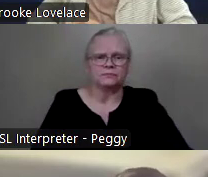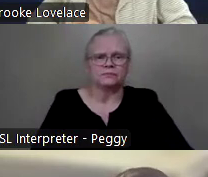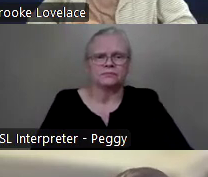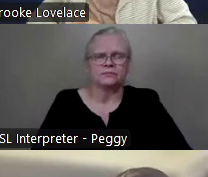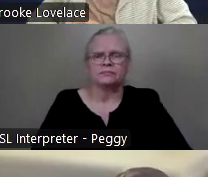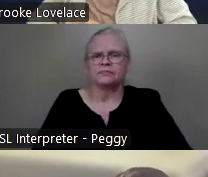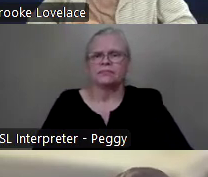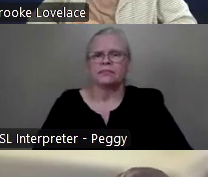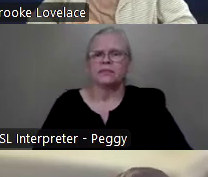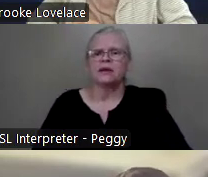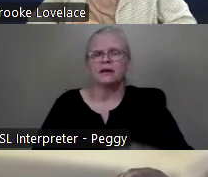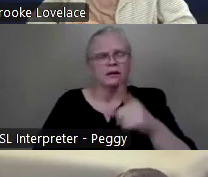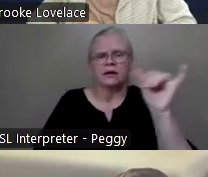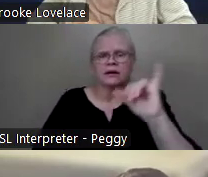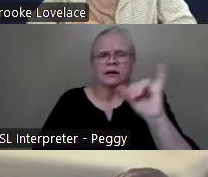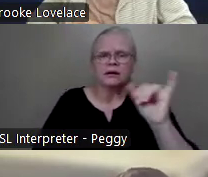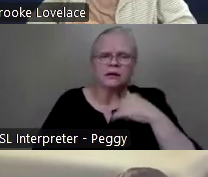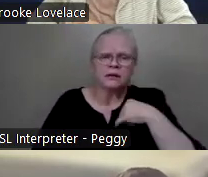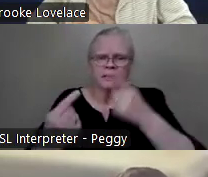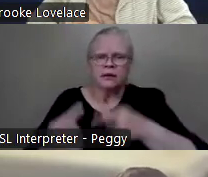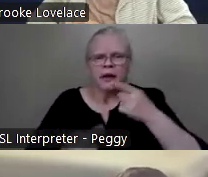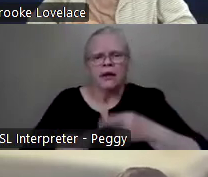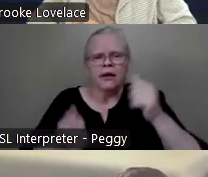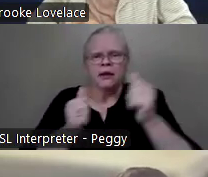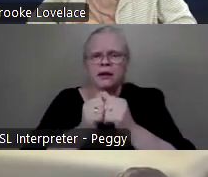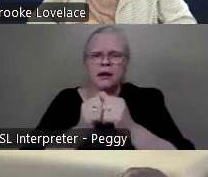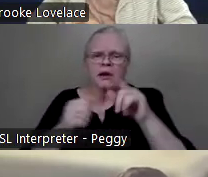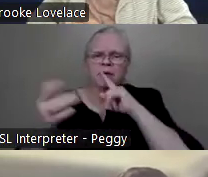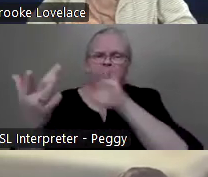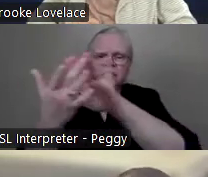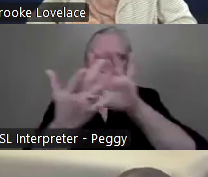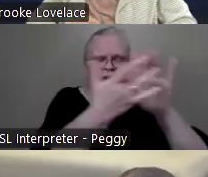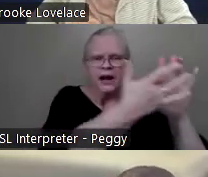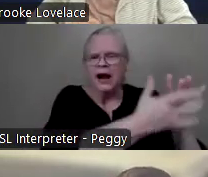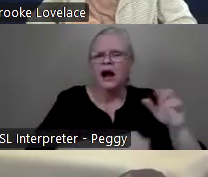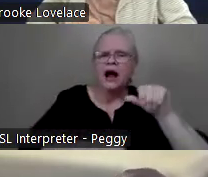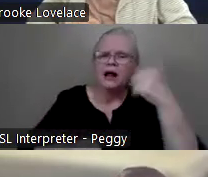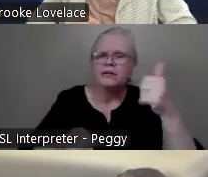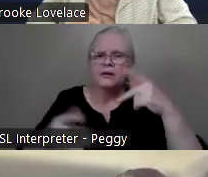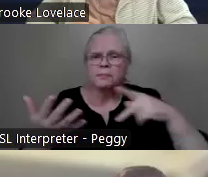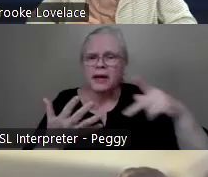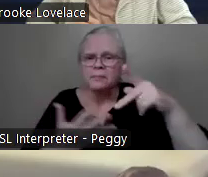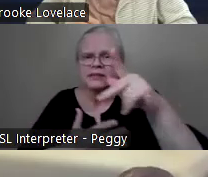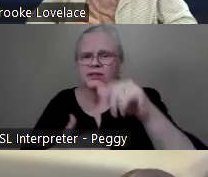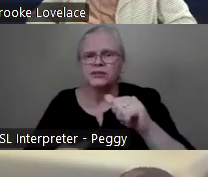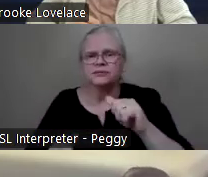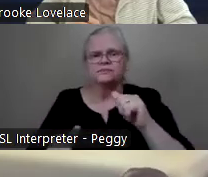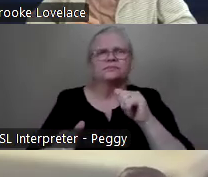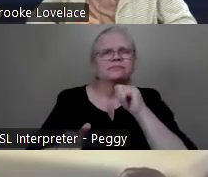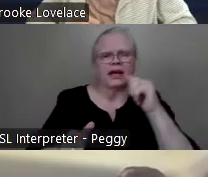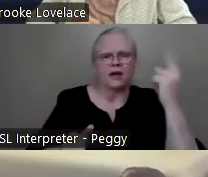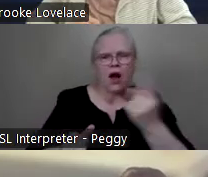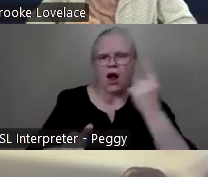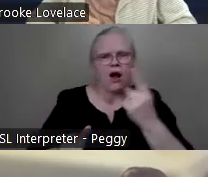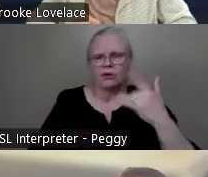So I think in this one too, we also kind of struggle with like reaching other populations that aren't usually the ones that come